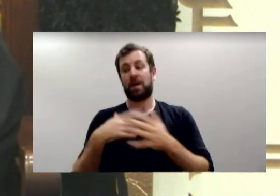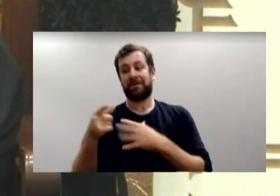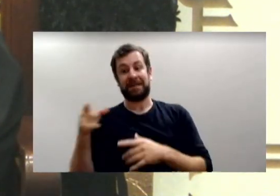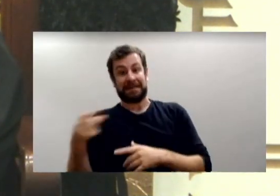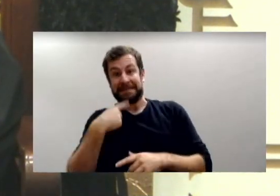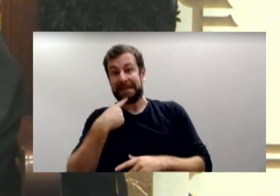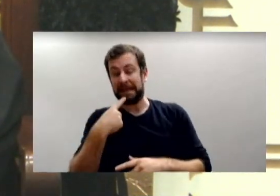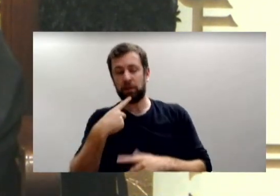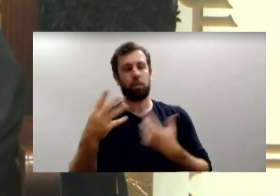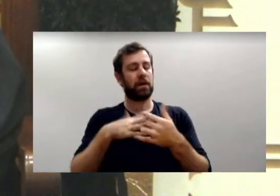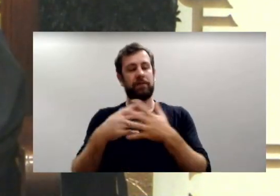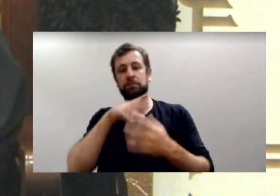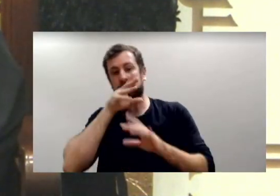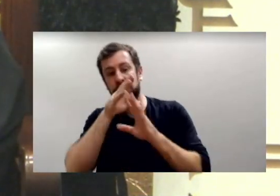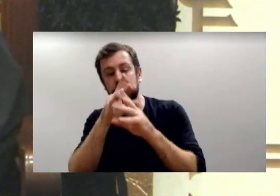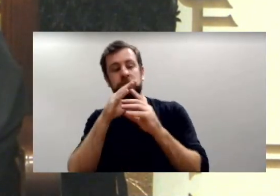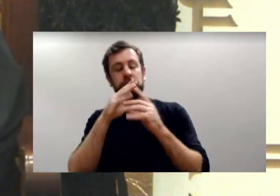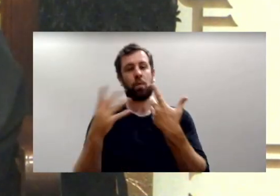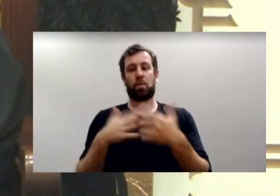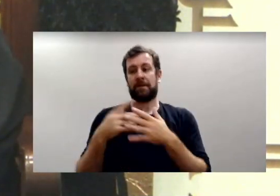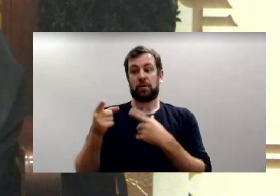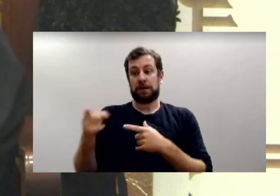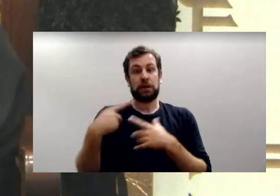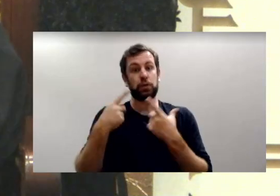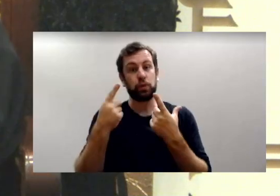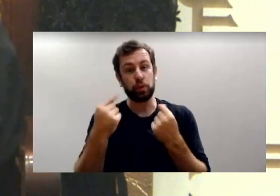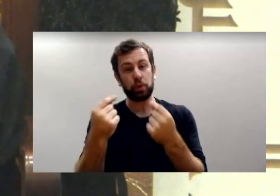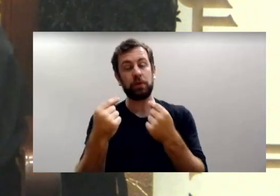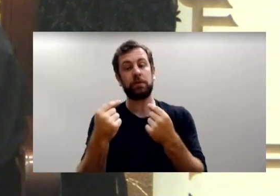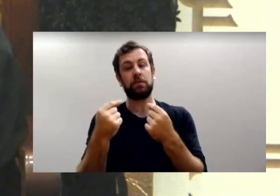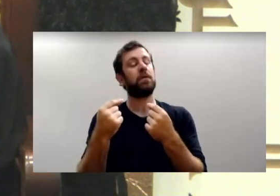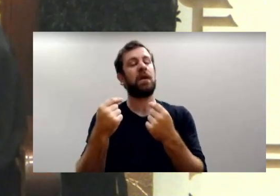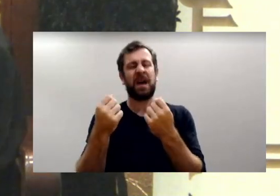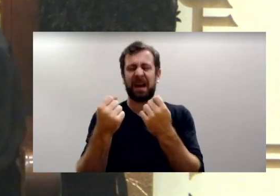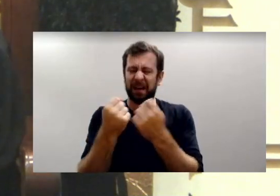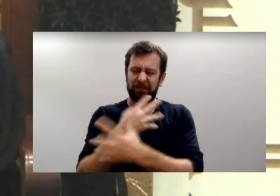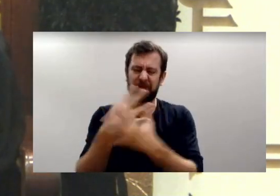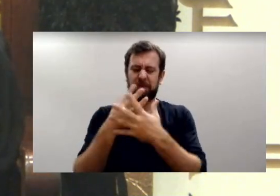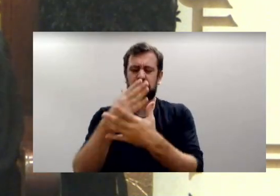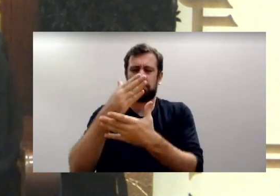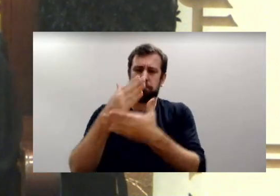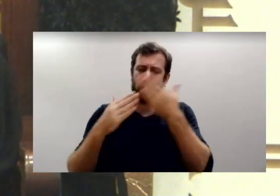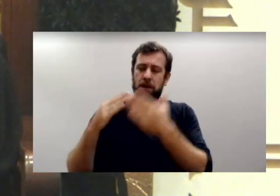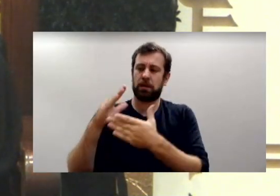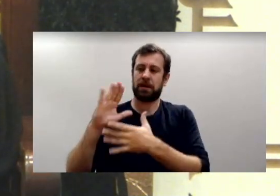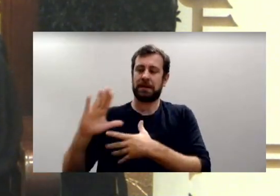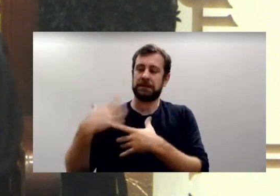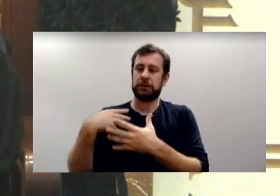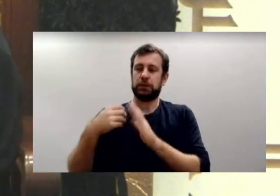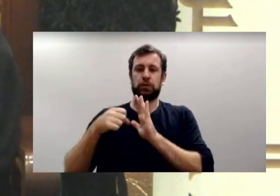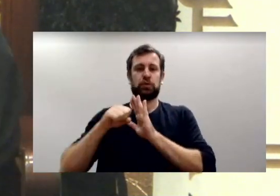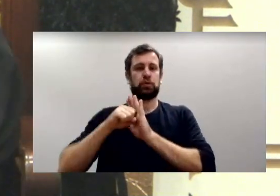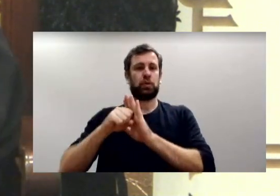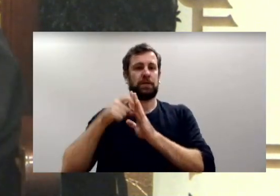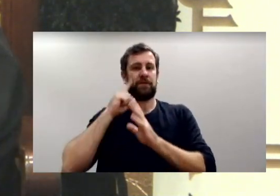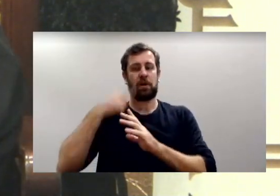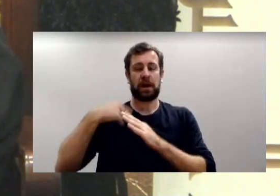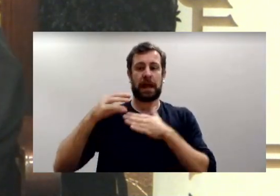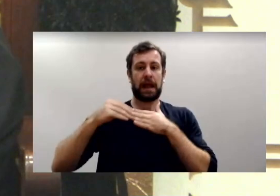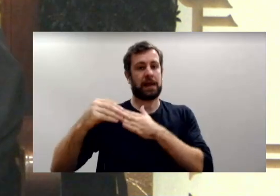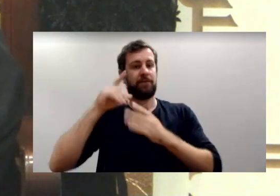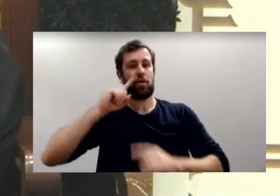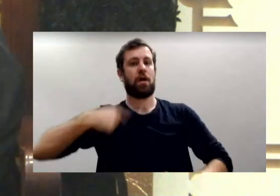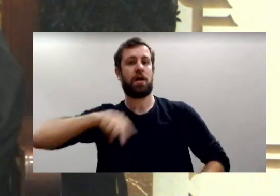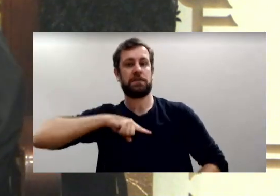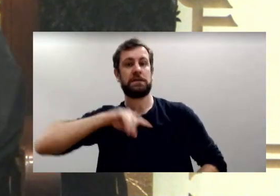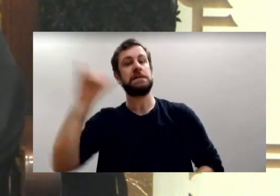said, whatever he did, this is all part of the source of guidance for us, just as the